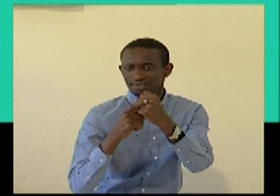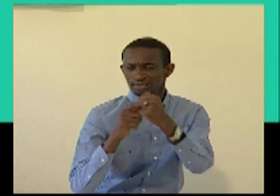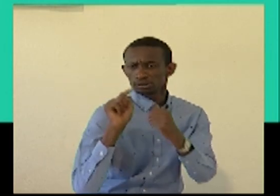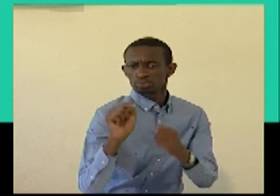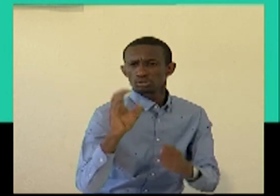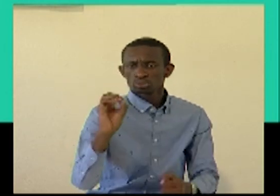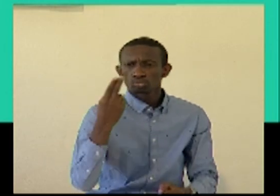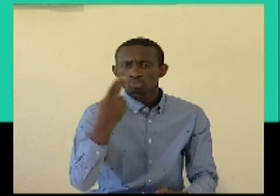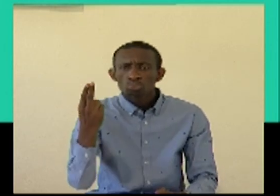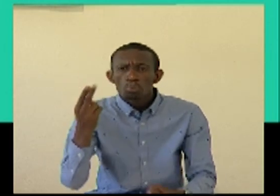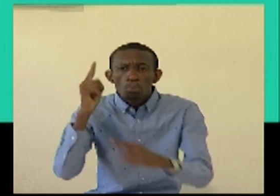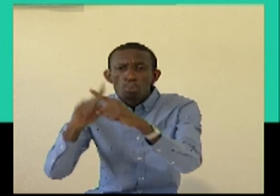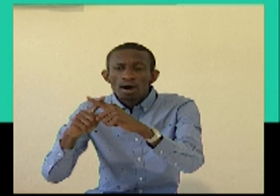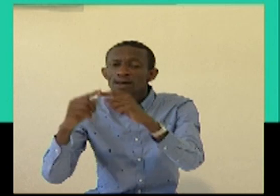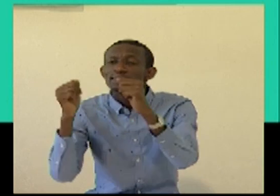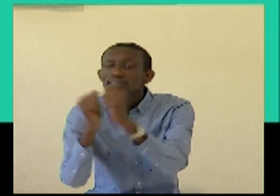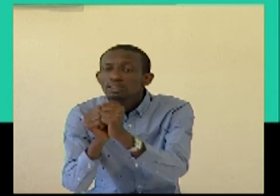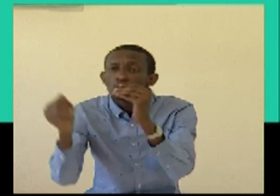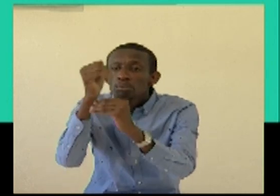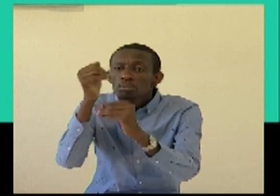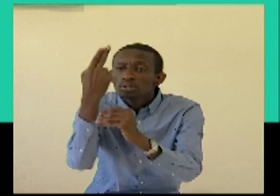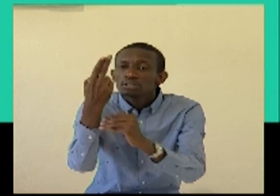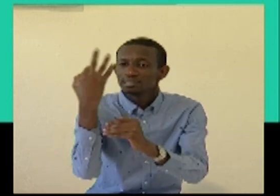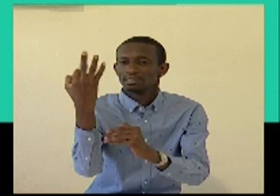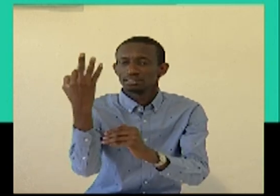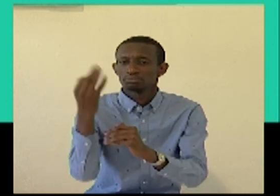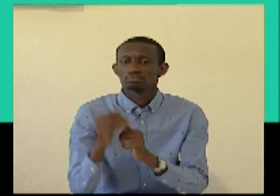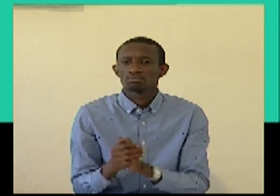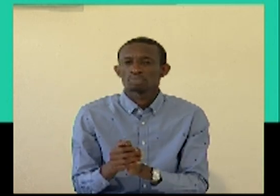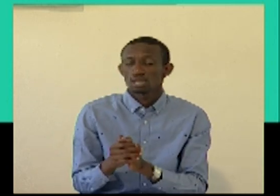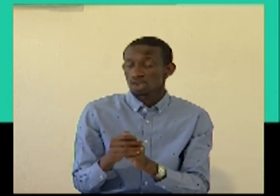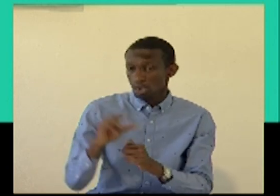6.022 times 10 power 23 particles. I repeat,